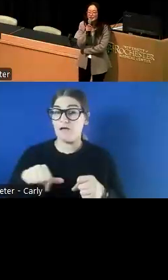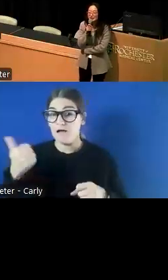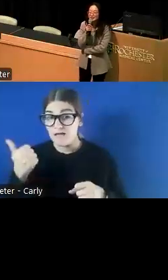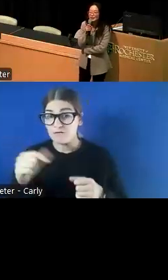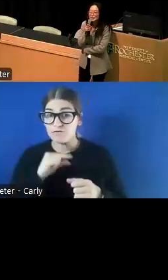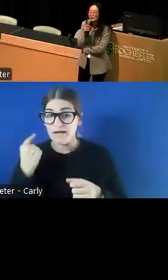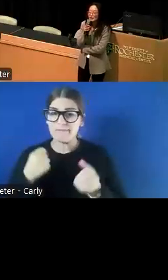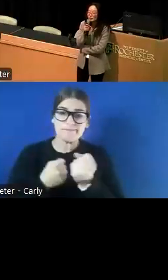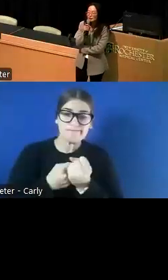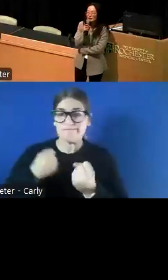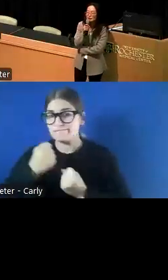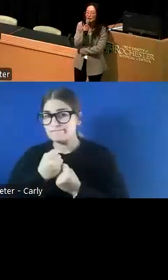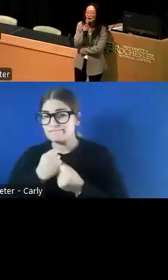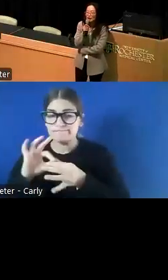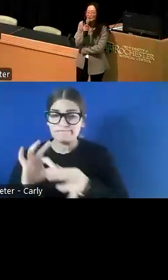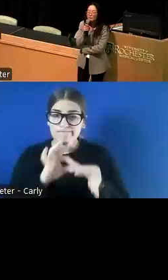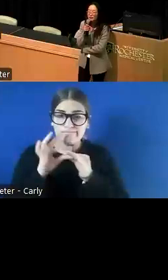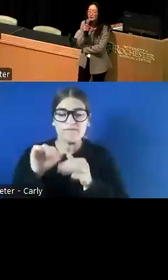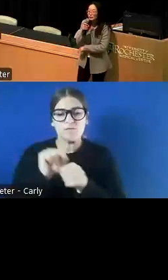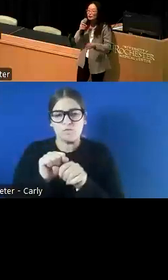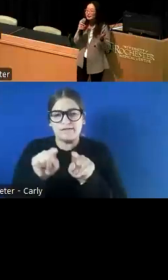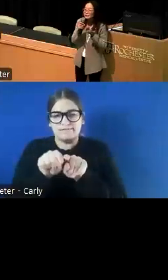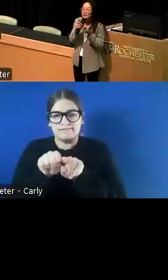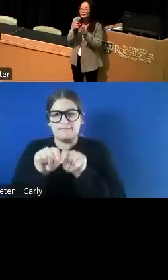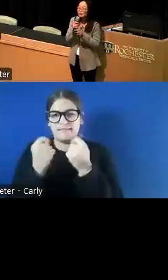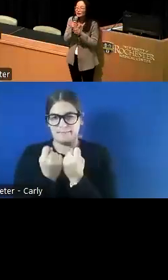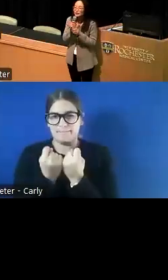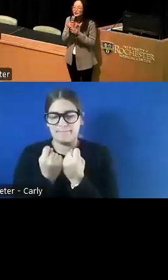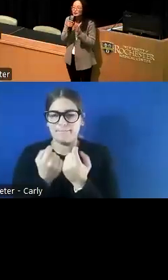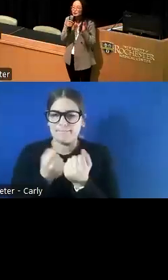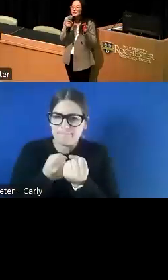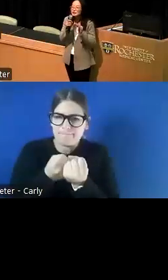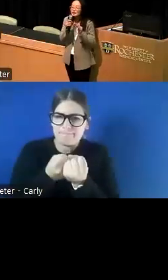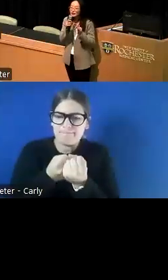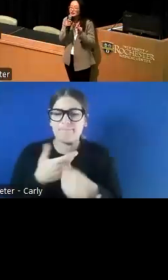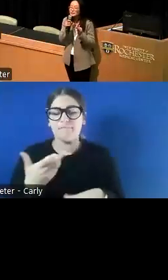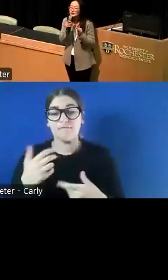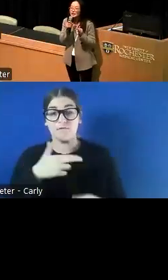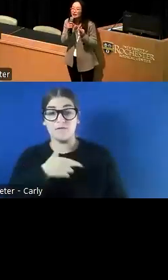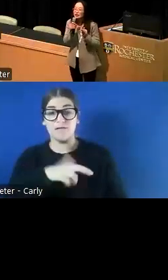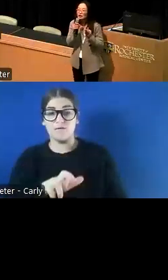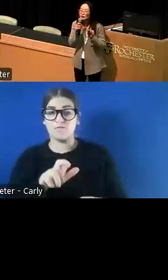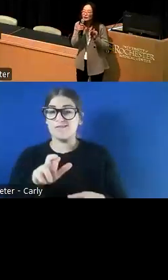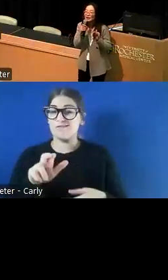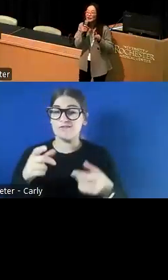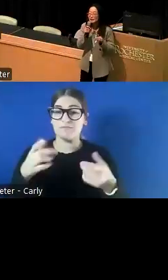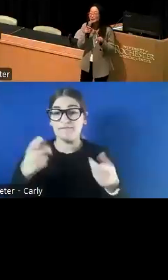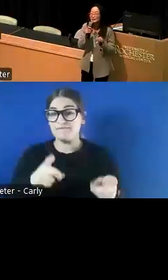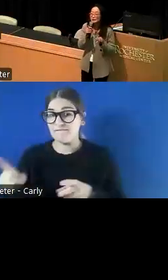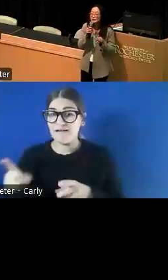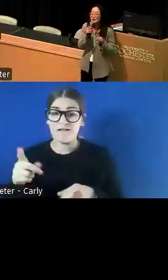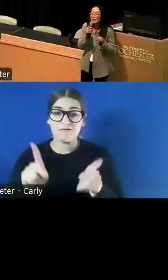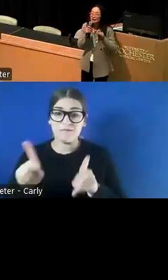as a team as part of the religious support team together. And so there's a religious affairs personnel who are